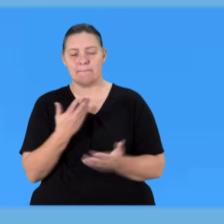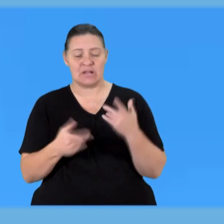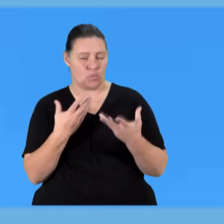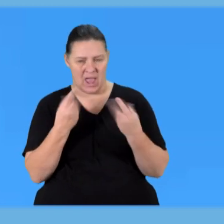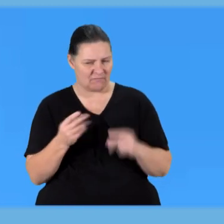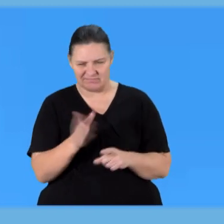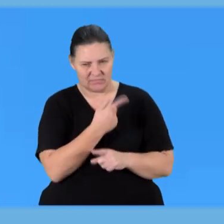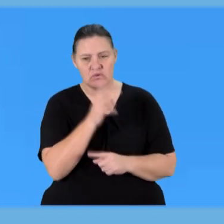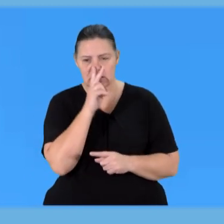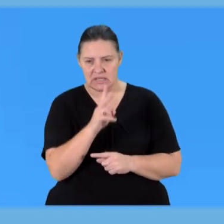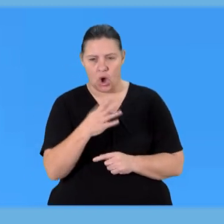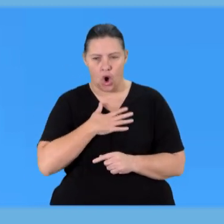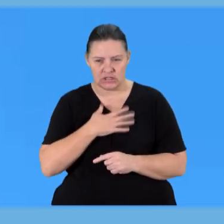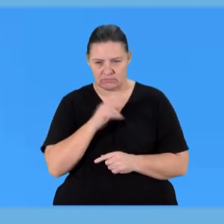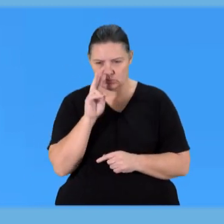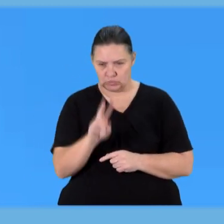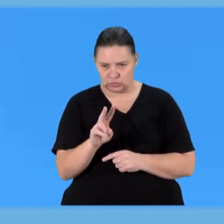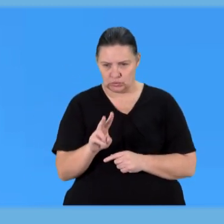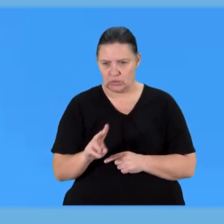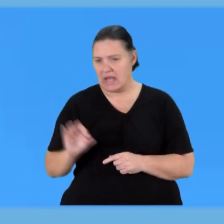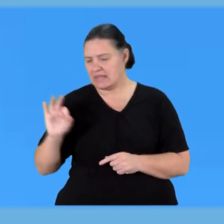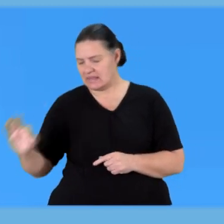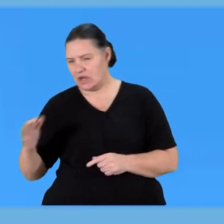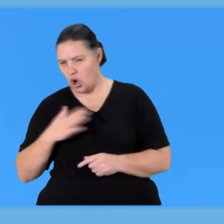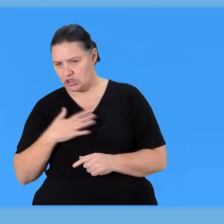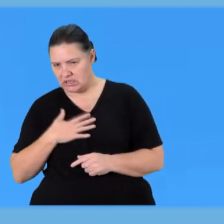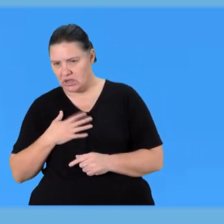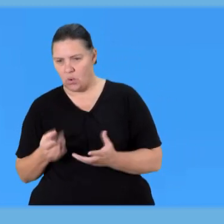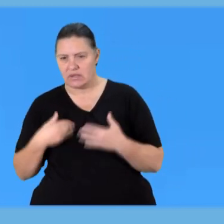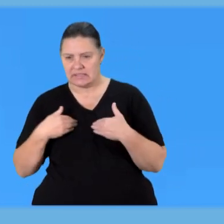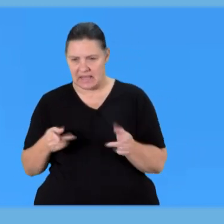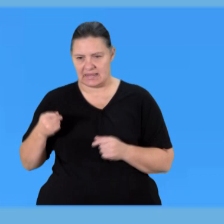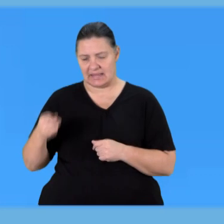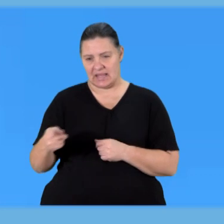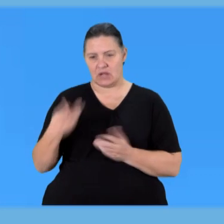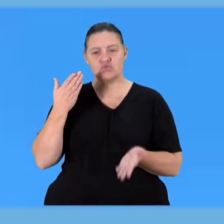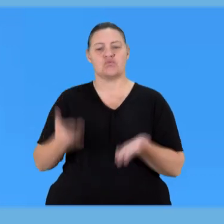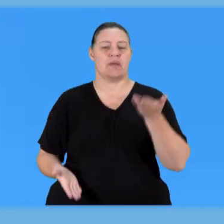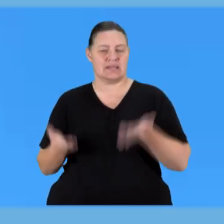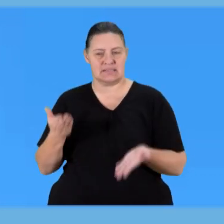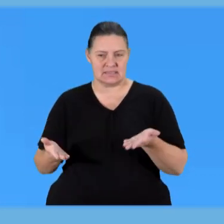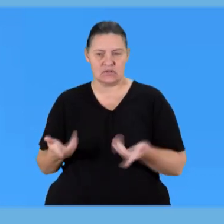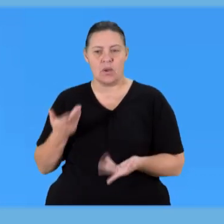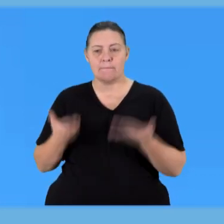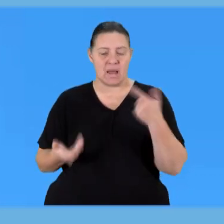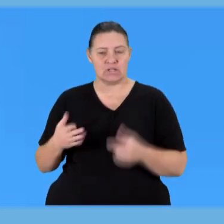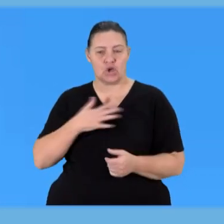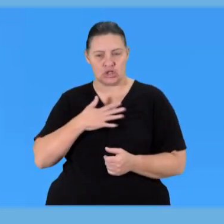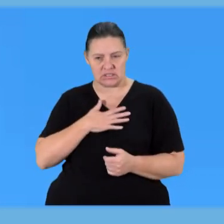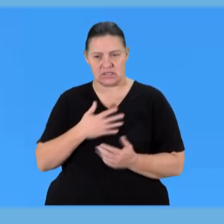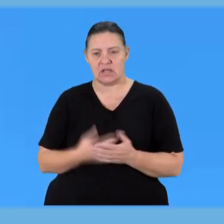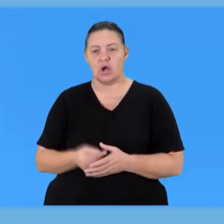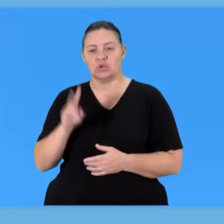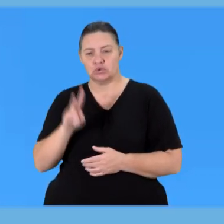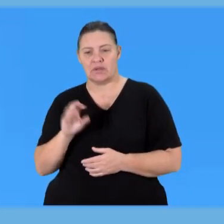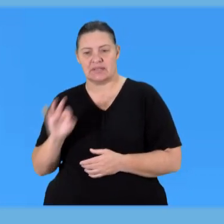So we're seeing that we have 2 oxygen and then we have 3 oxygen. So we can start there to balance. In order to balance the oxygen, the 2